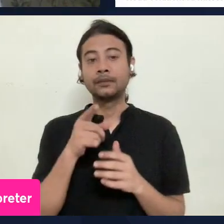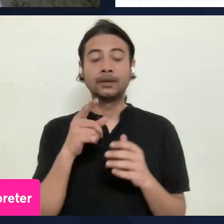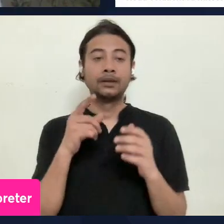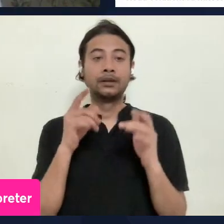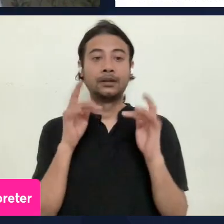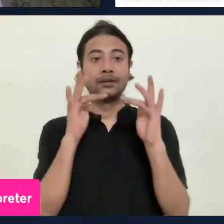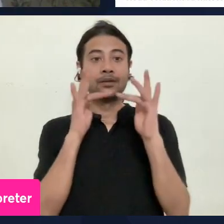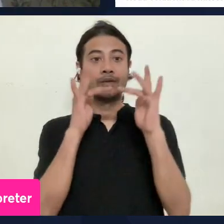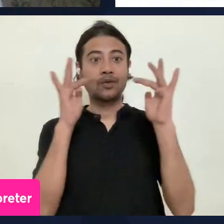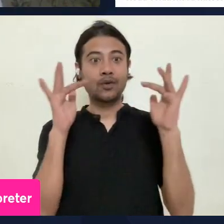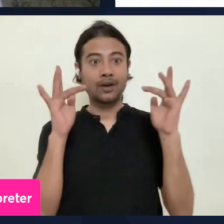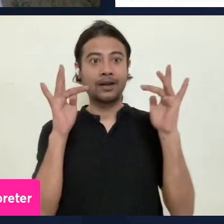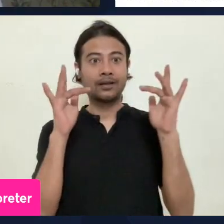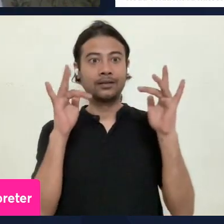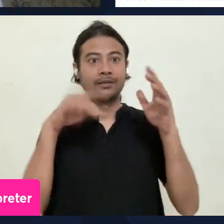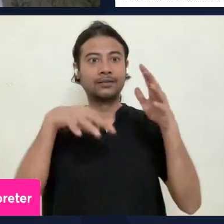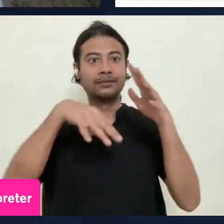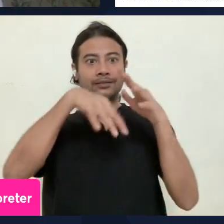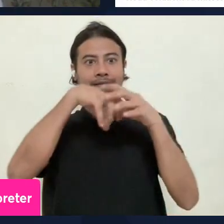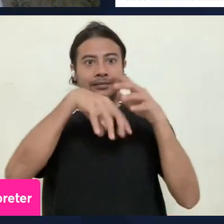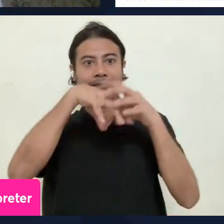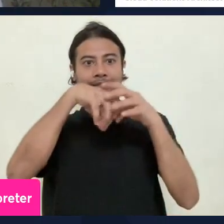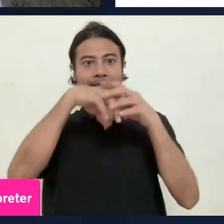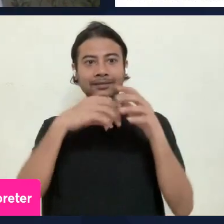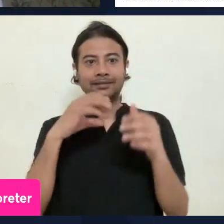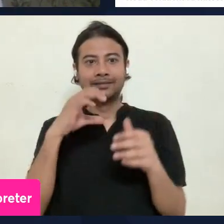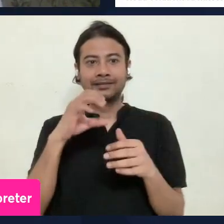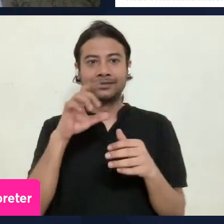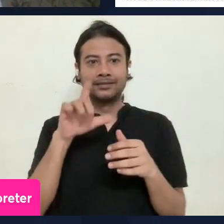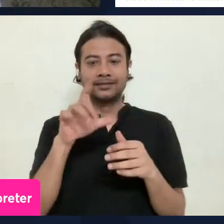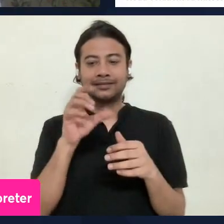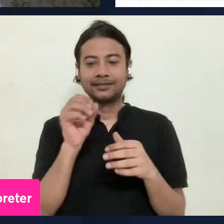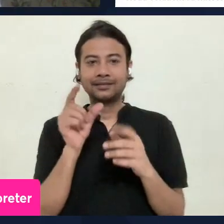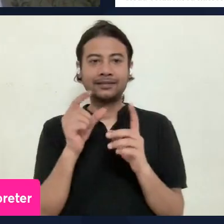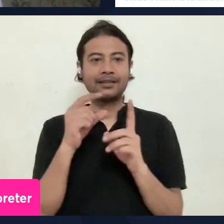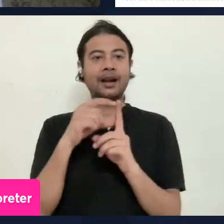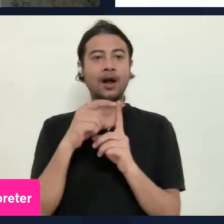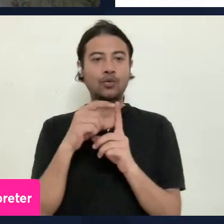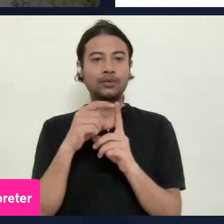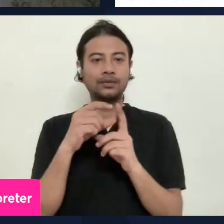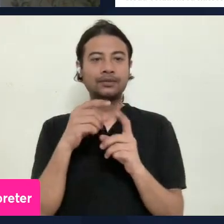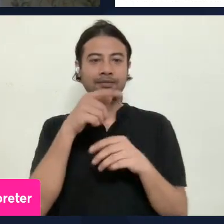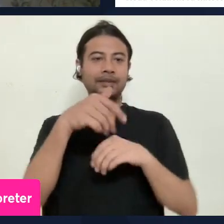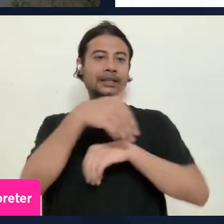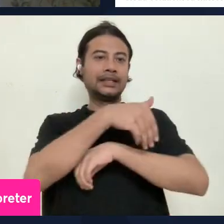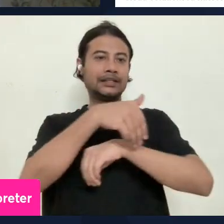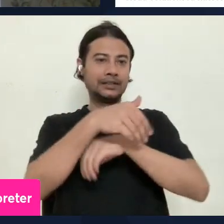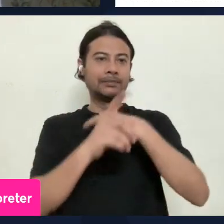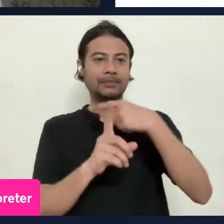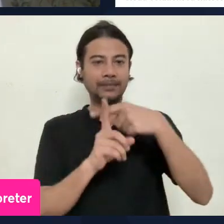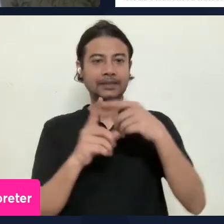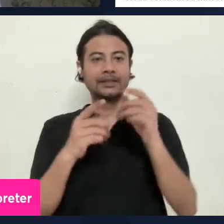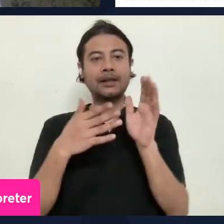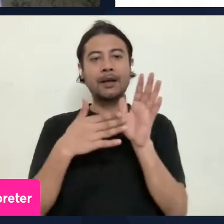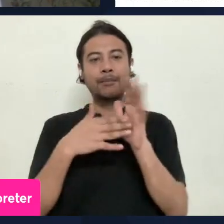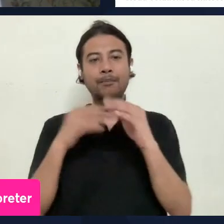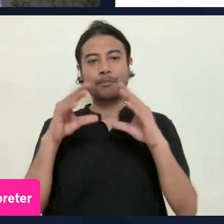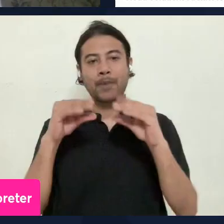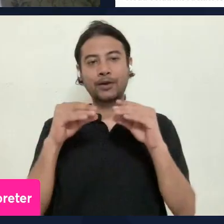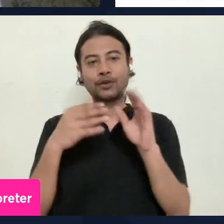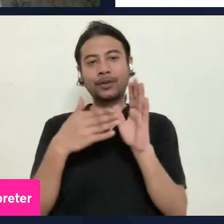another episode of Tech Chat with Navika, and I am so glad to share that today marks the 30th episode of Tech Chat with